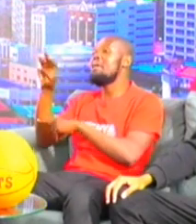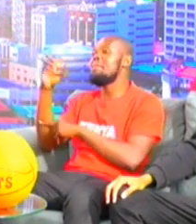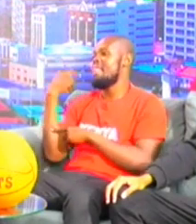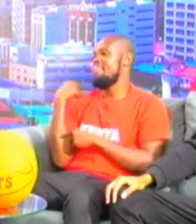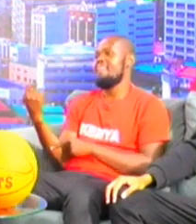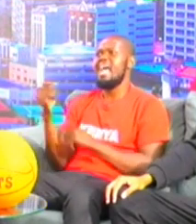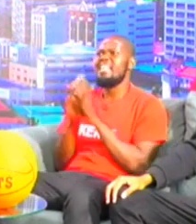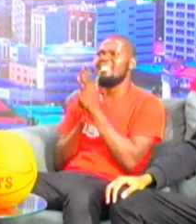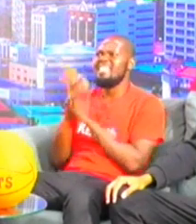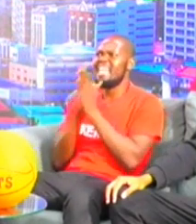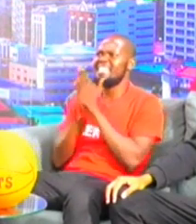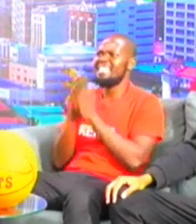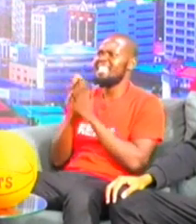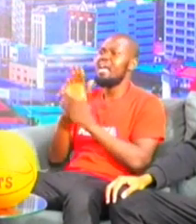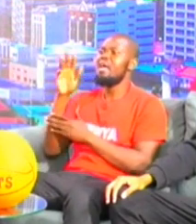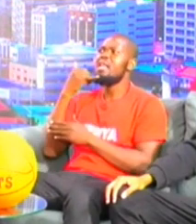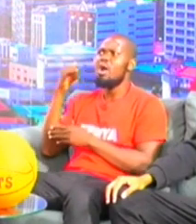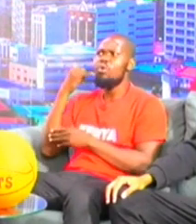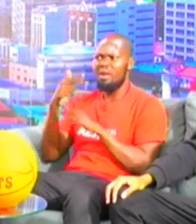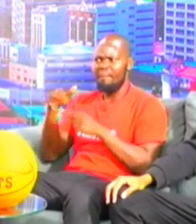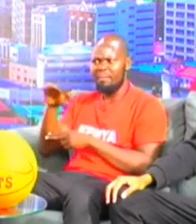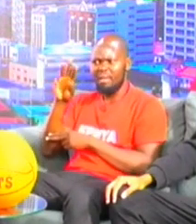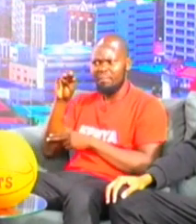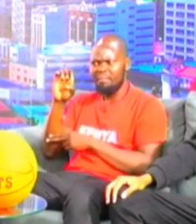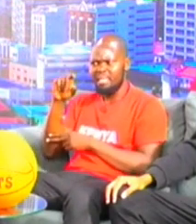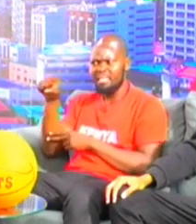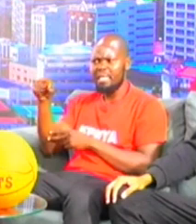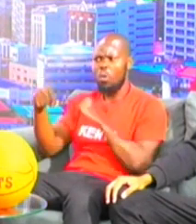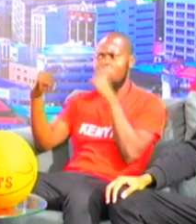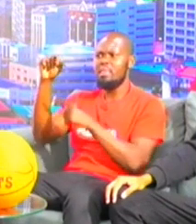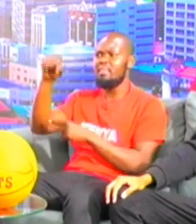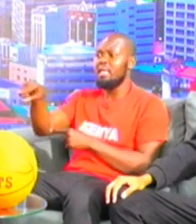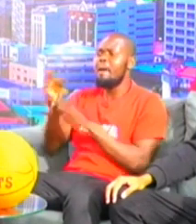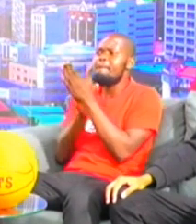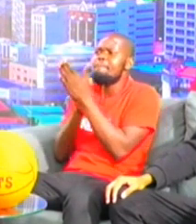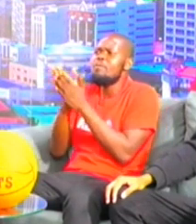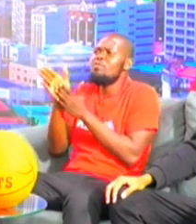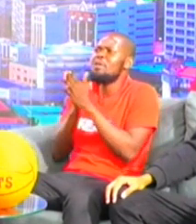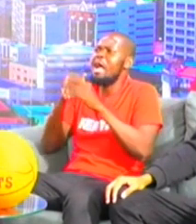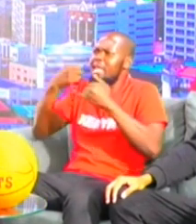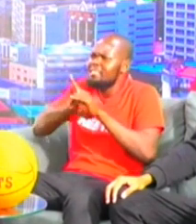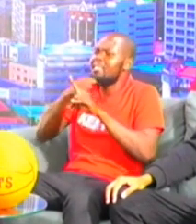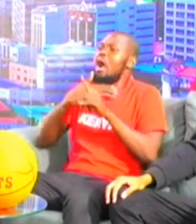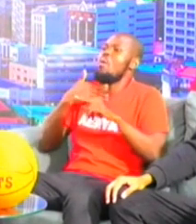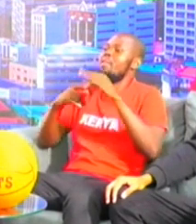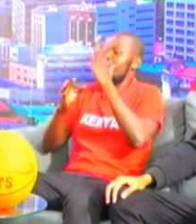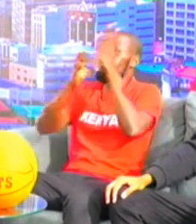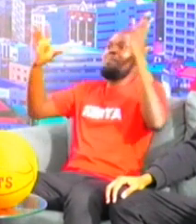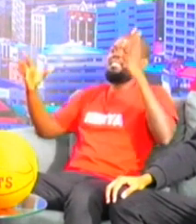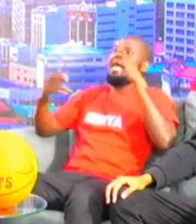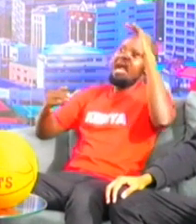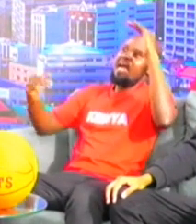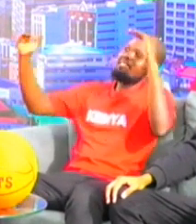because they really have good players and they're really motivated. Back in Nakuru, we